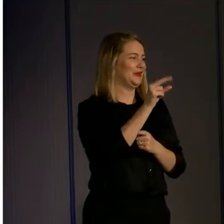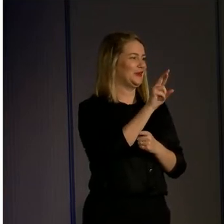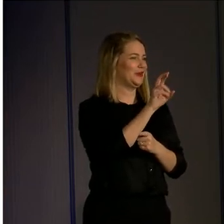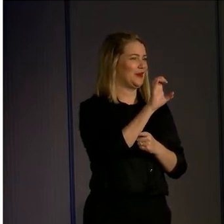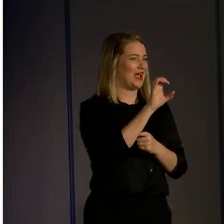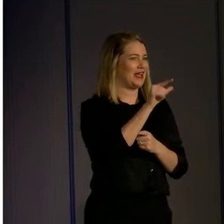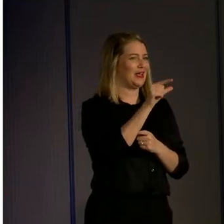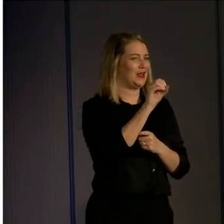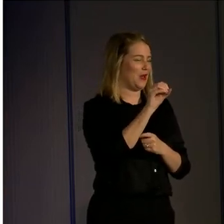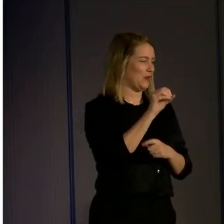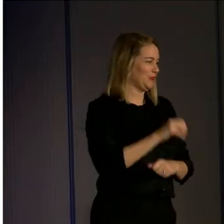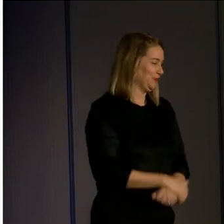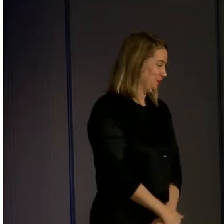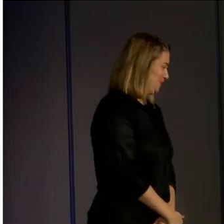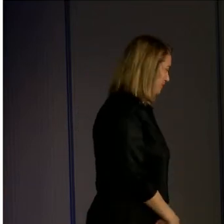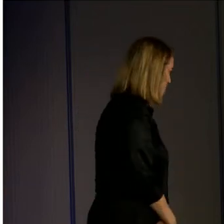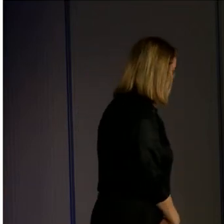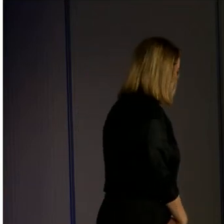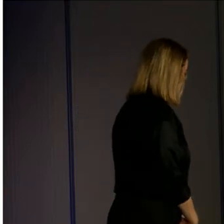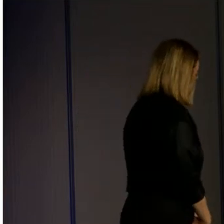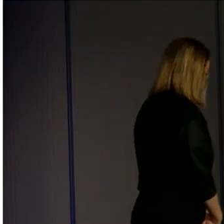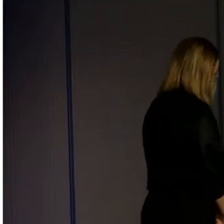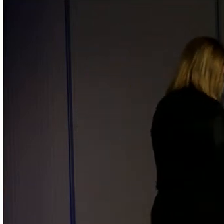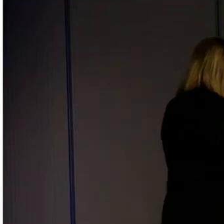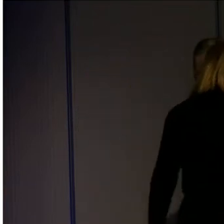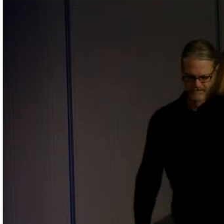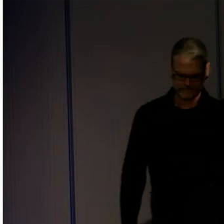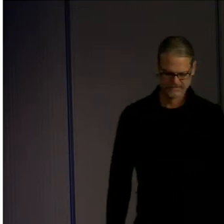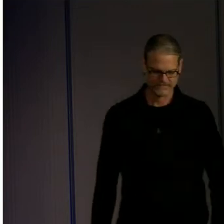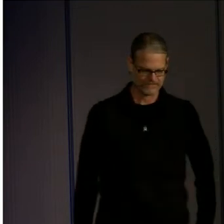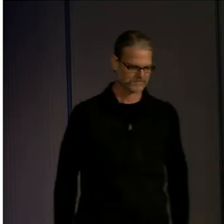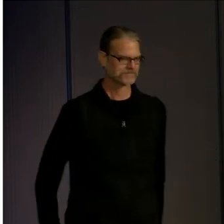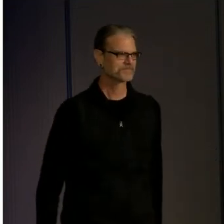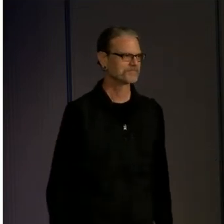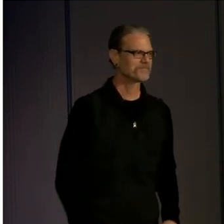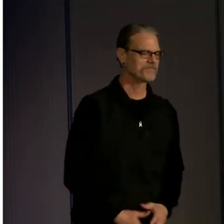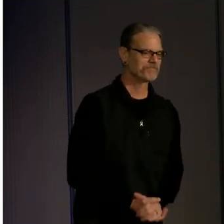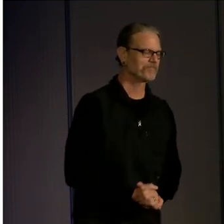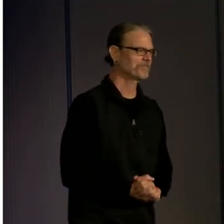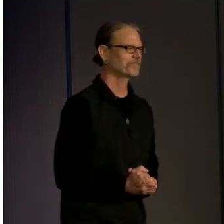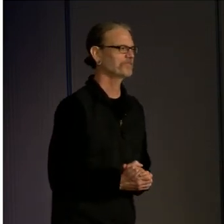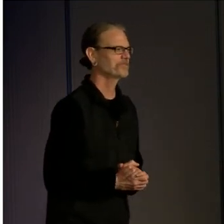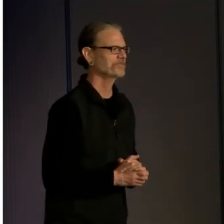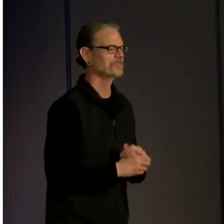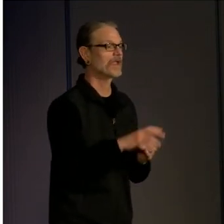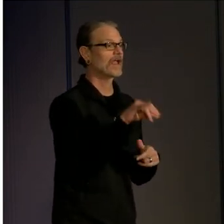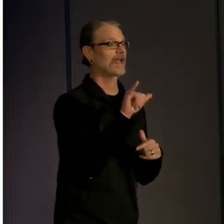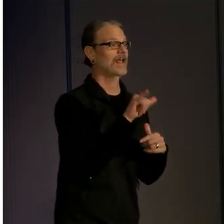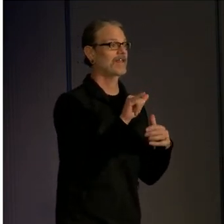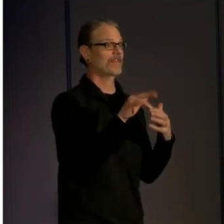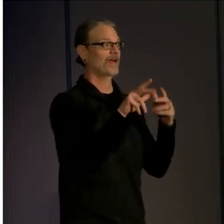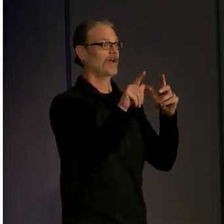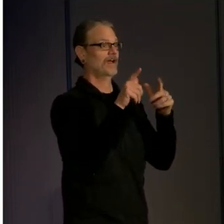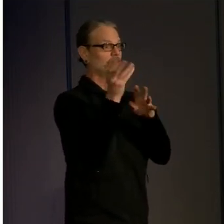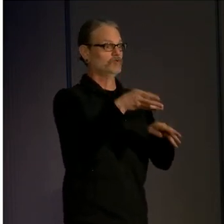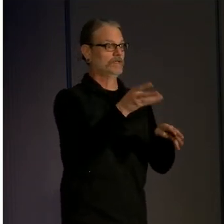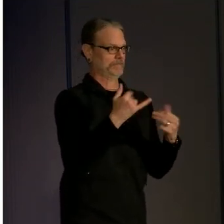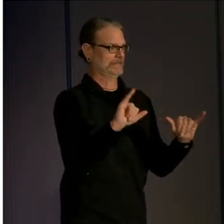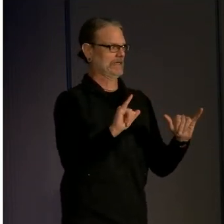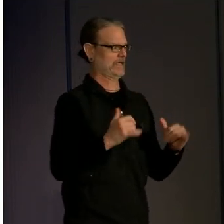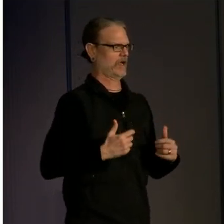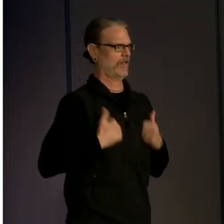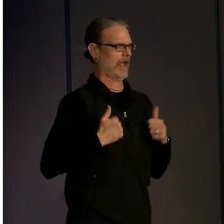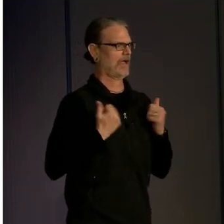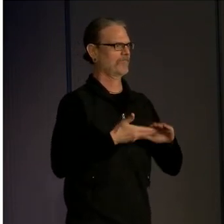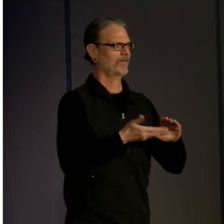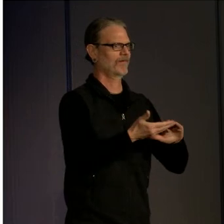up using that camera with Pecan for about 2 years going to different places. And that stream is still live. So I have a picture